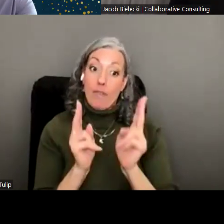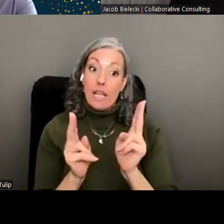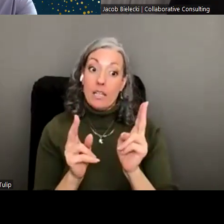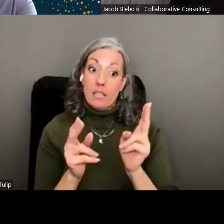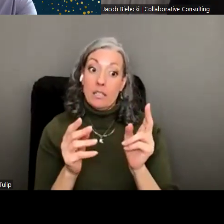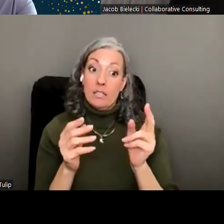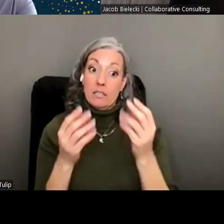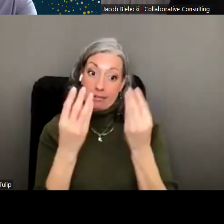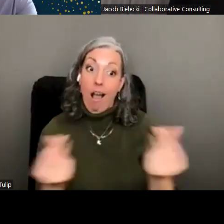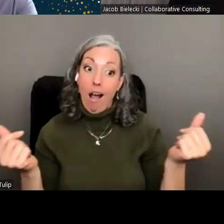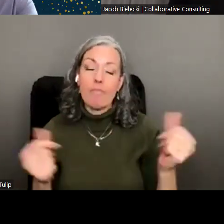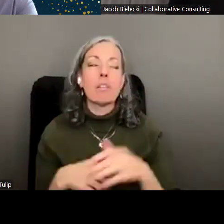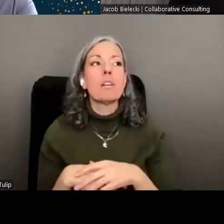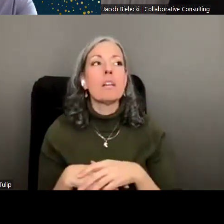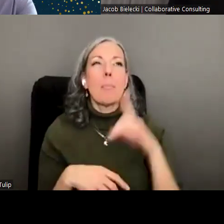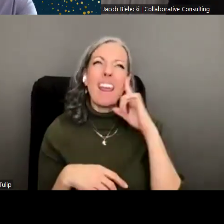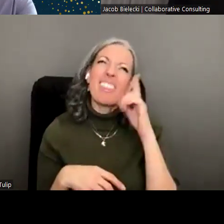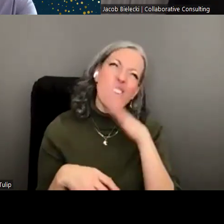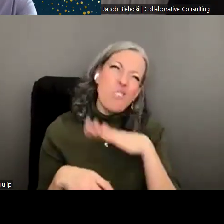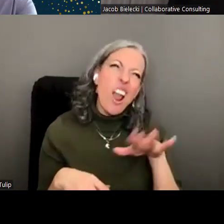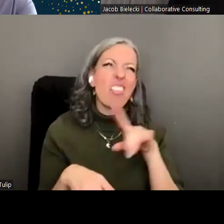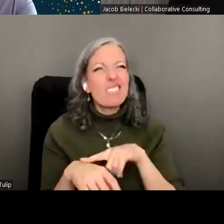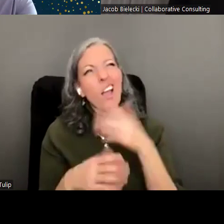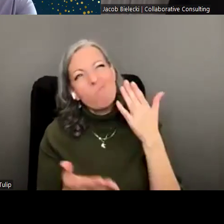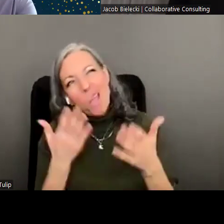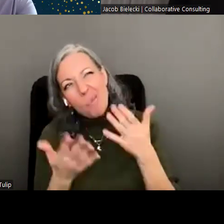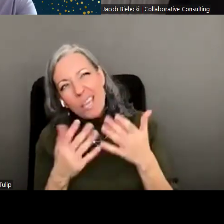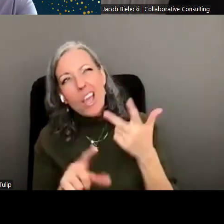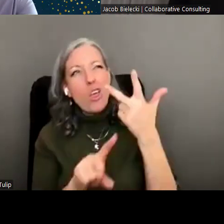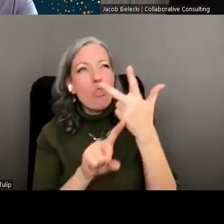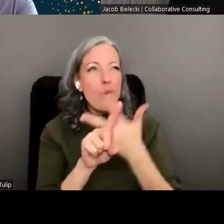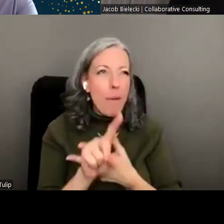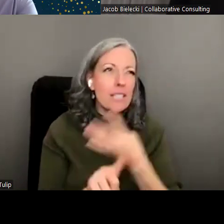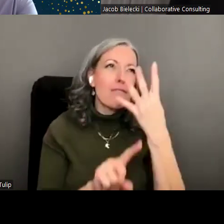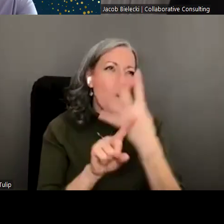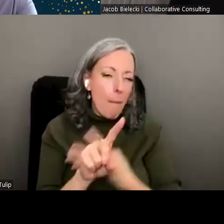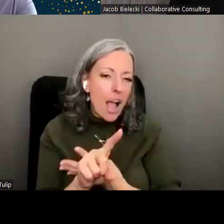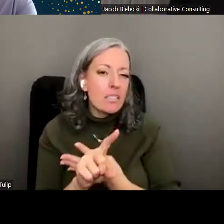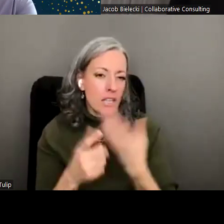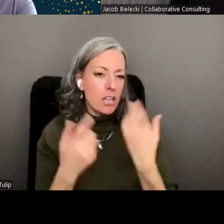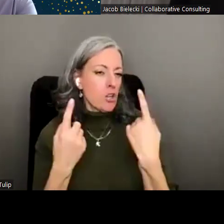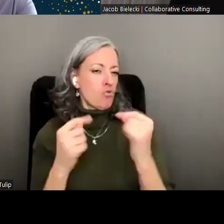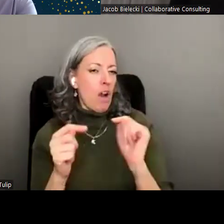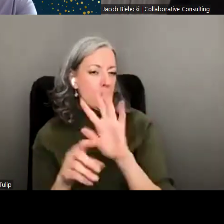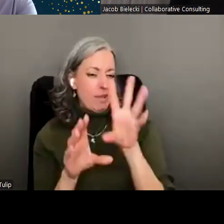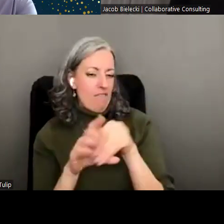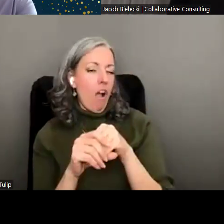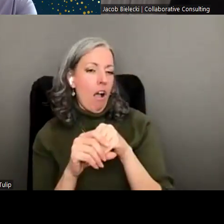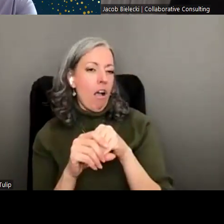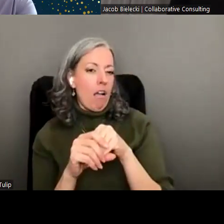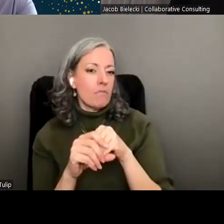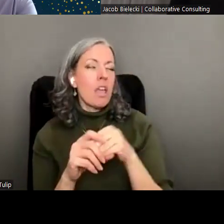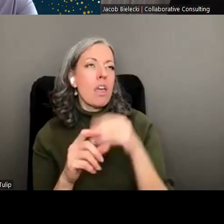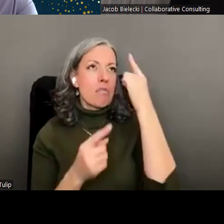in terms of rough time frames, we're probably looking at the next 3 to 4 months, just getting ourselves internally aligned, getting some thinking